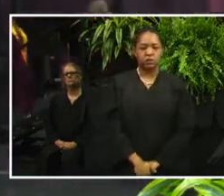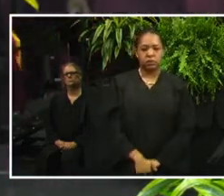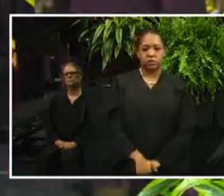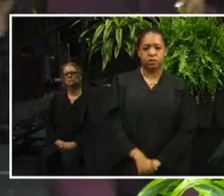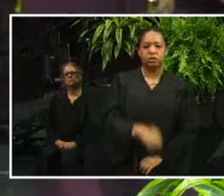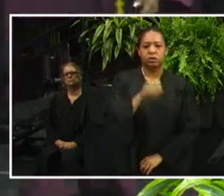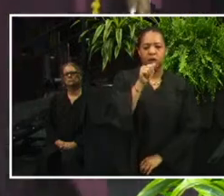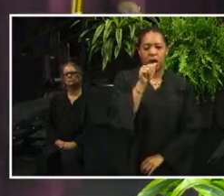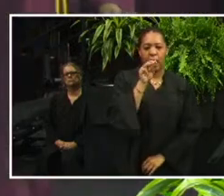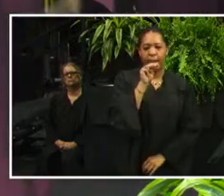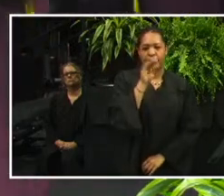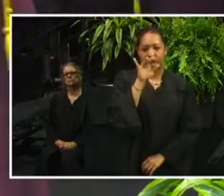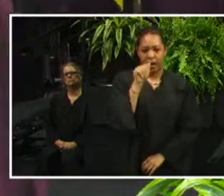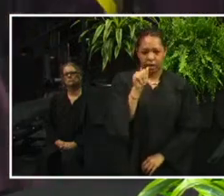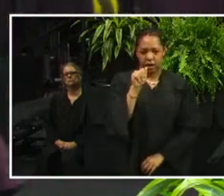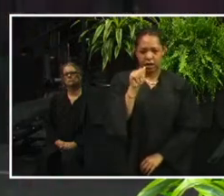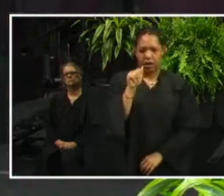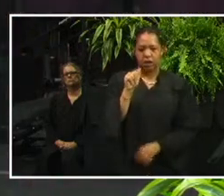Amaya Monet Whitfield.